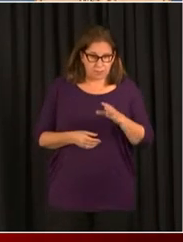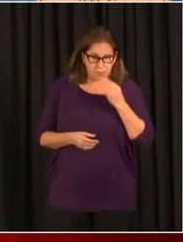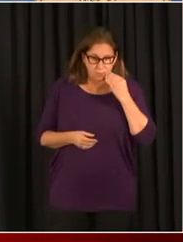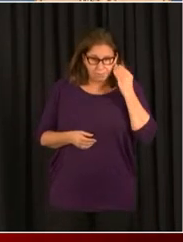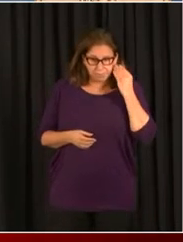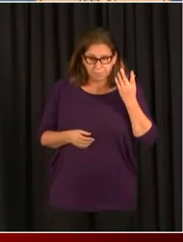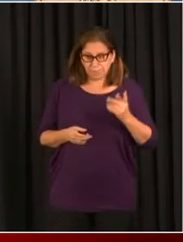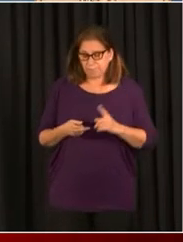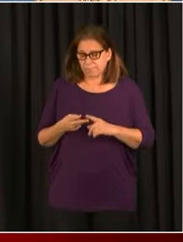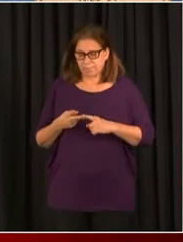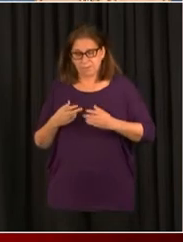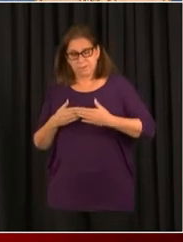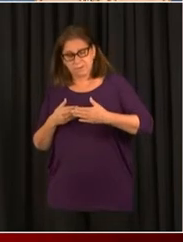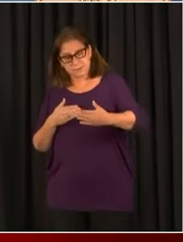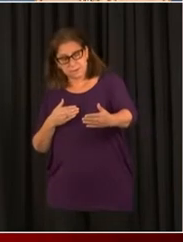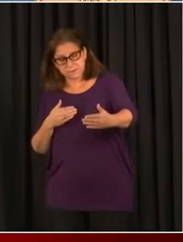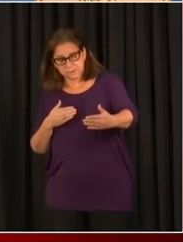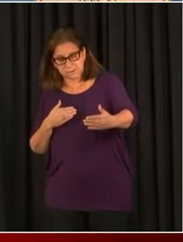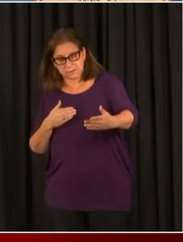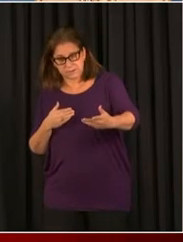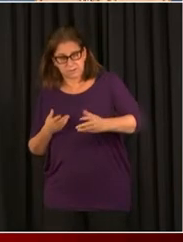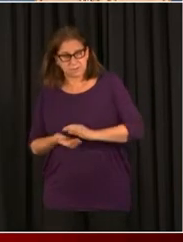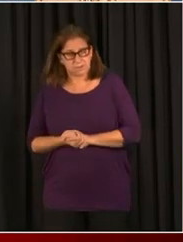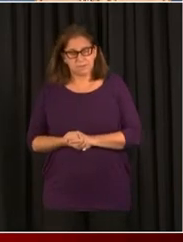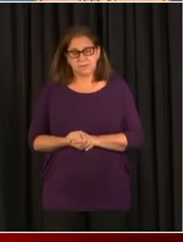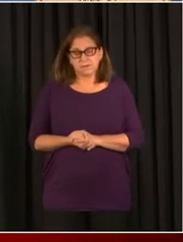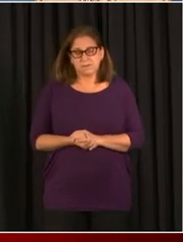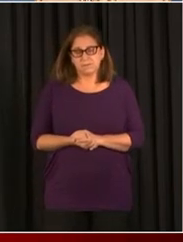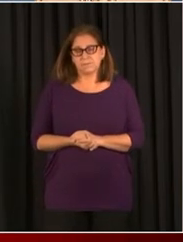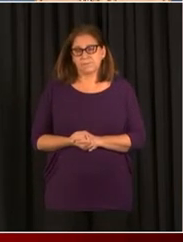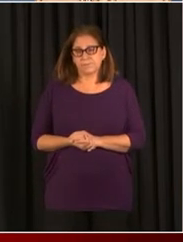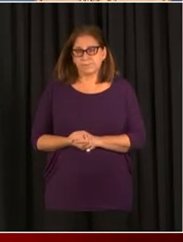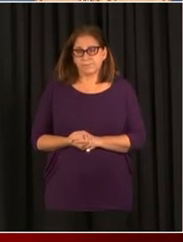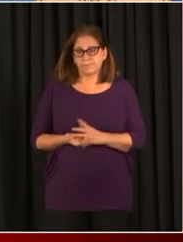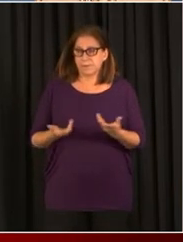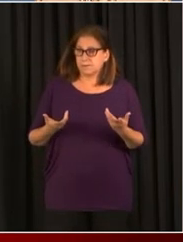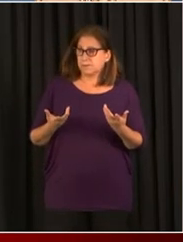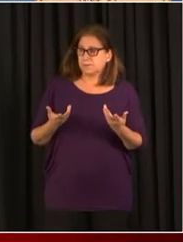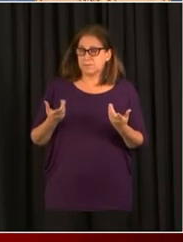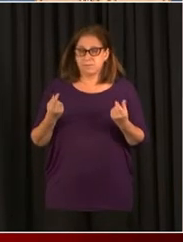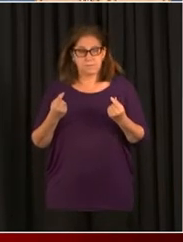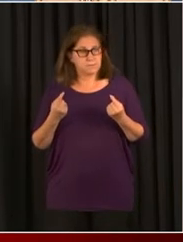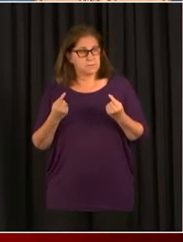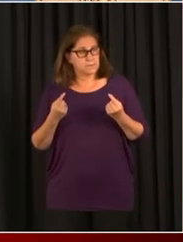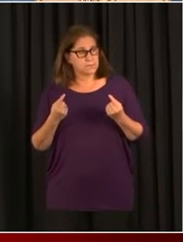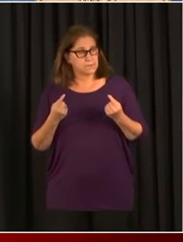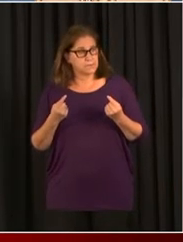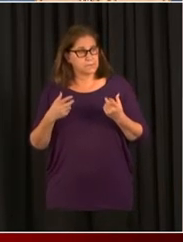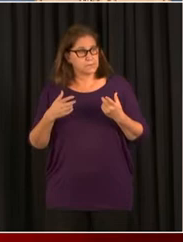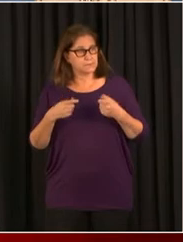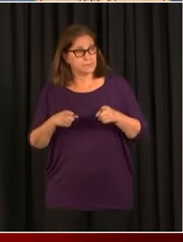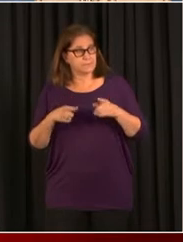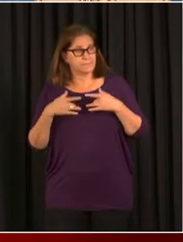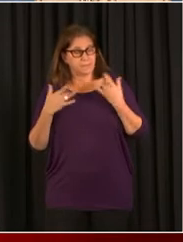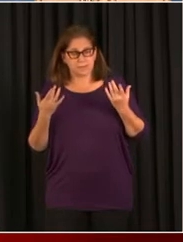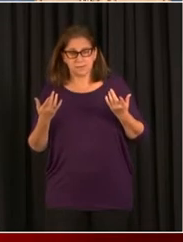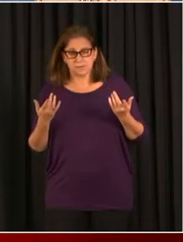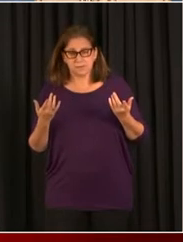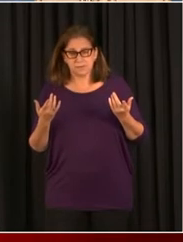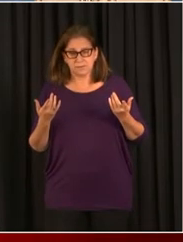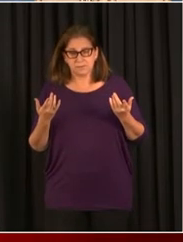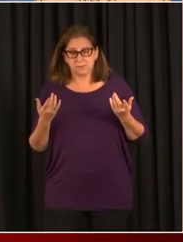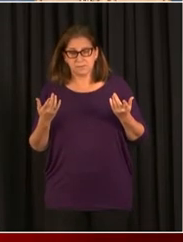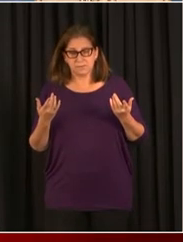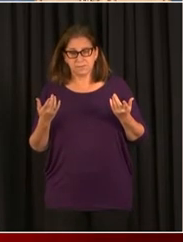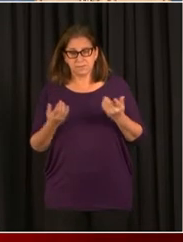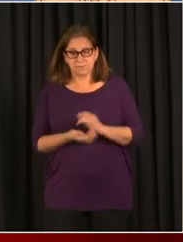to distance during the event. And that's, of course, relative. So don't just say, well, the DC guidelines say I can have